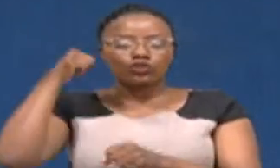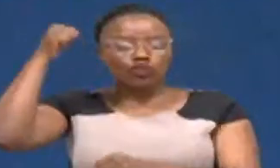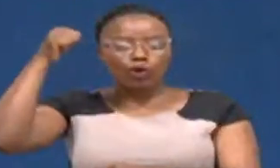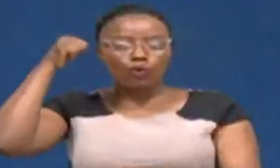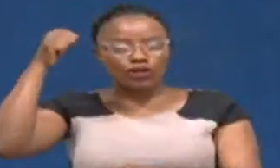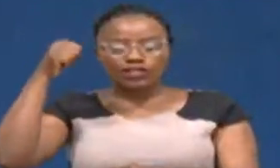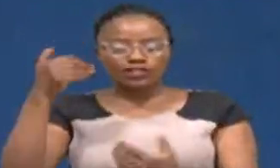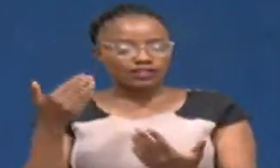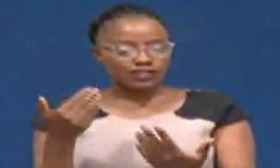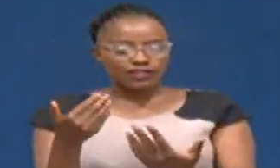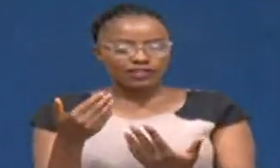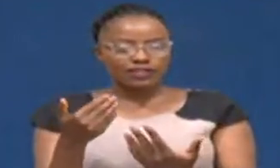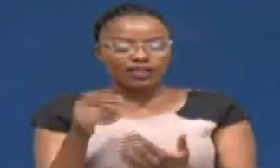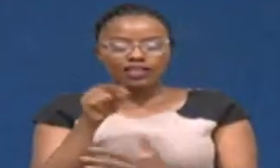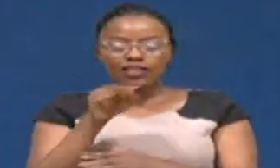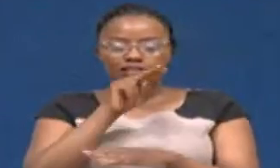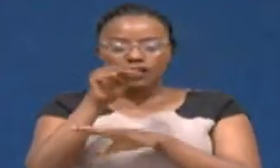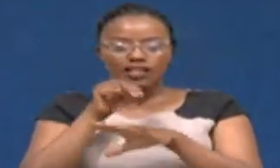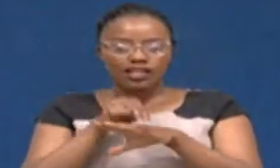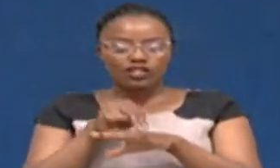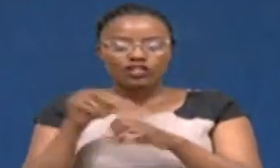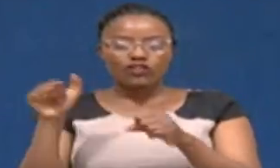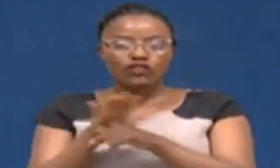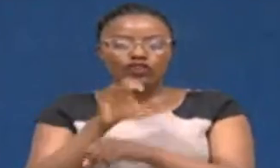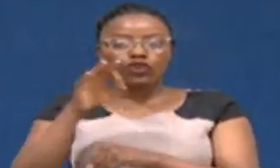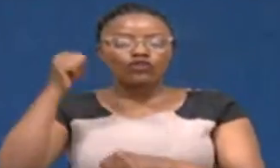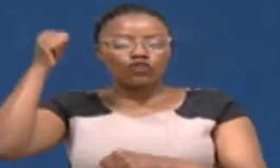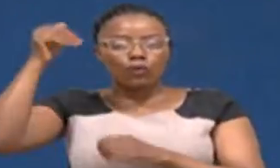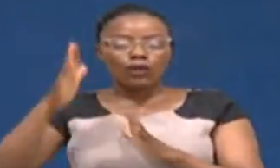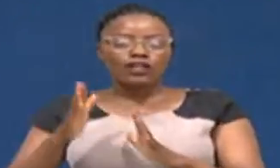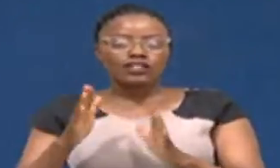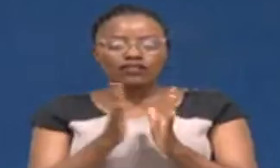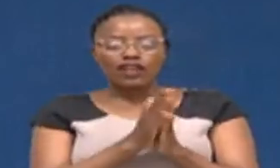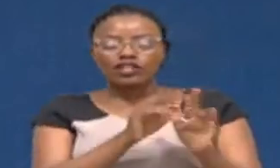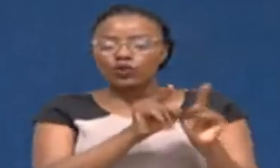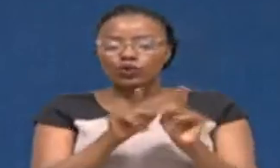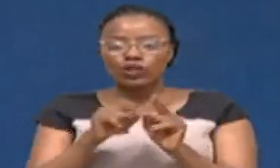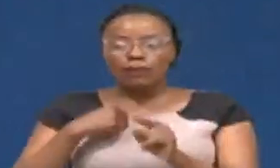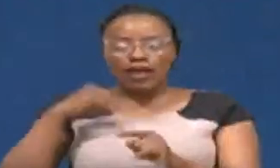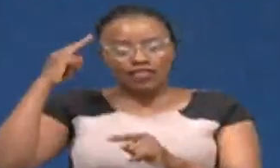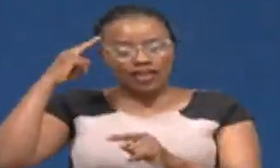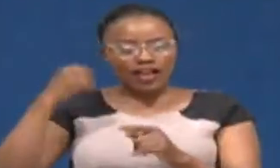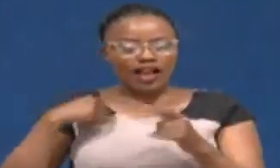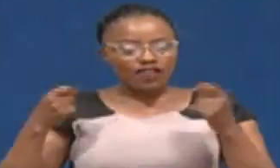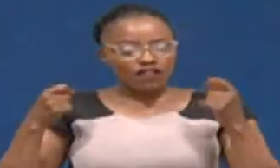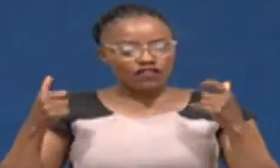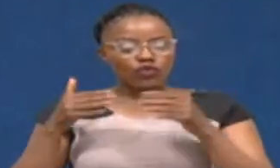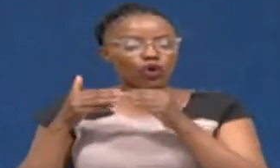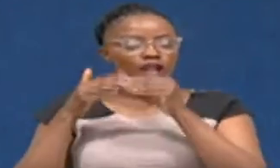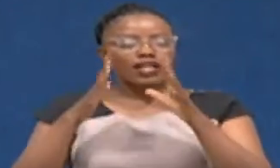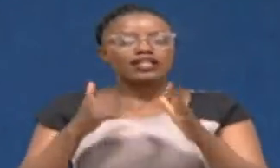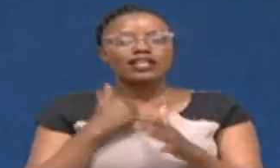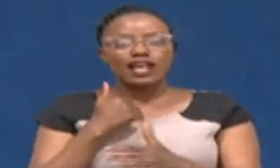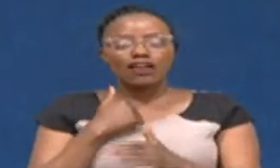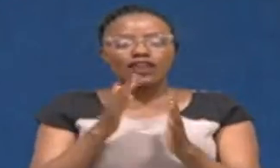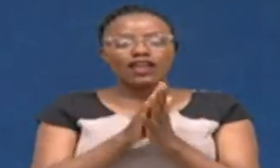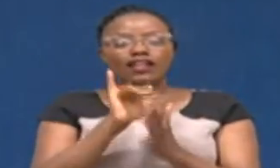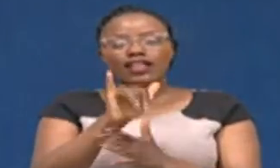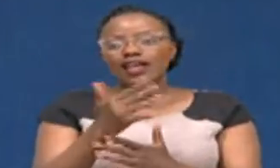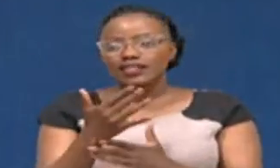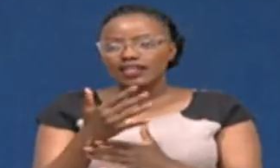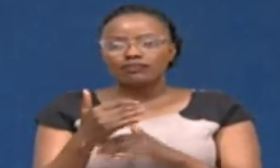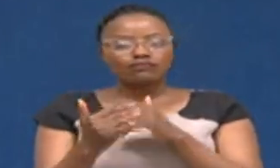politicking. This nation is full of politicians, and I think we have very few leaders, and that's a